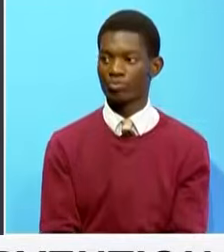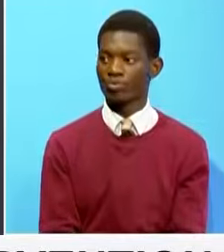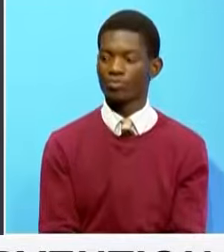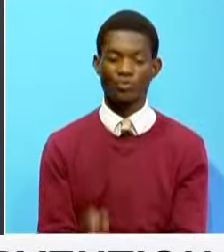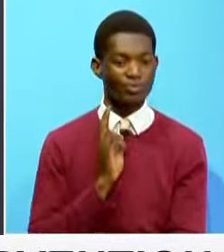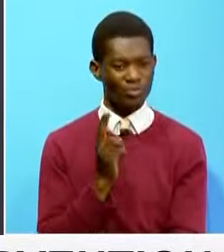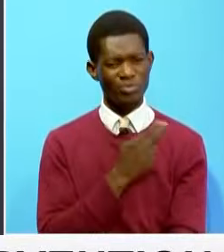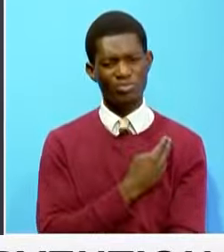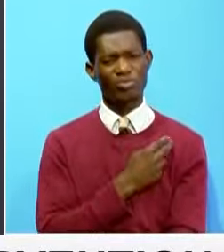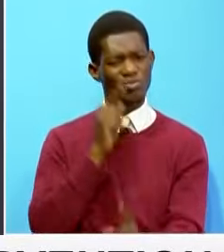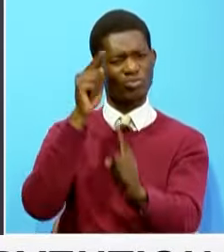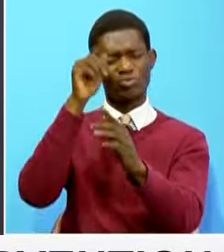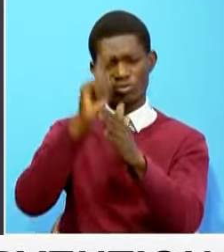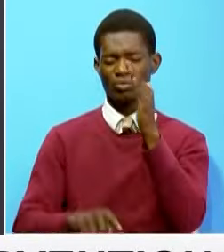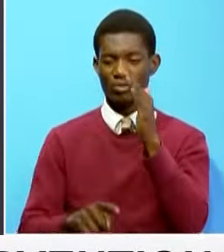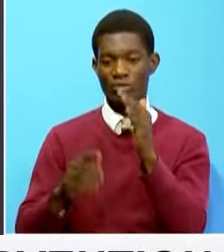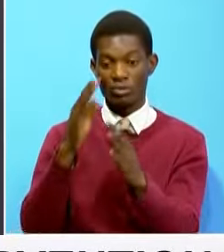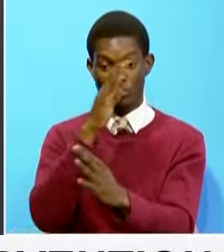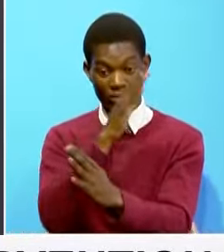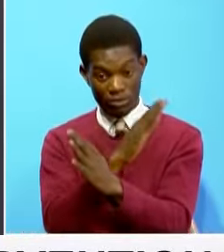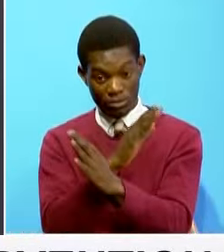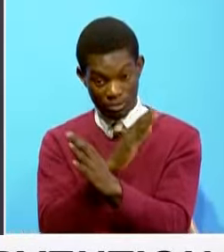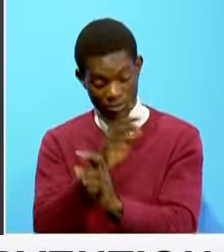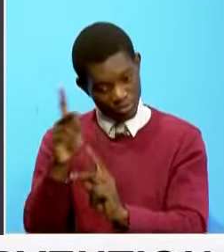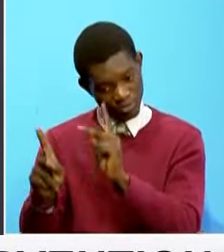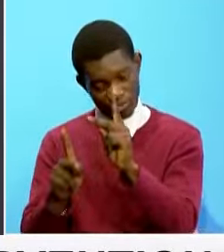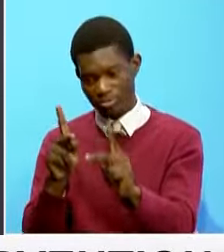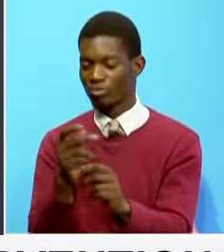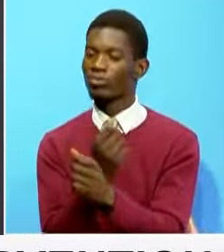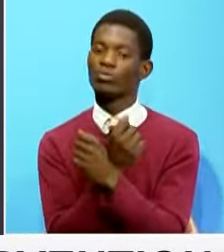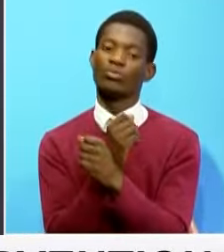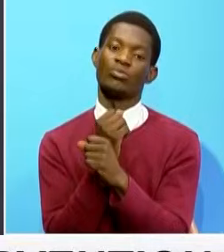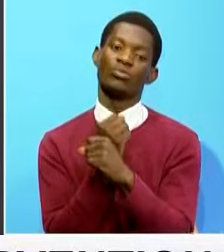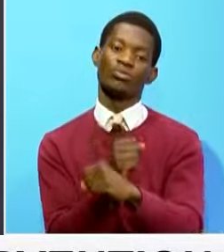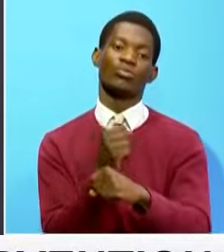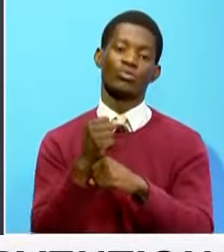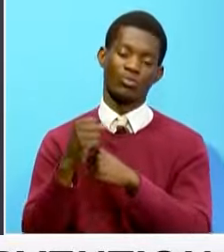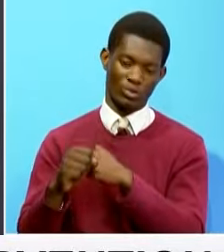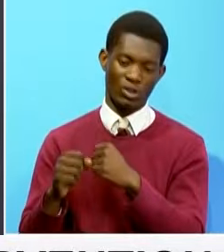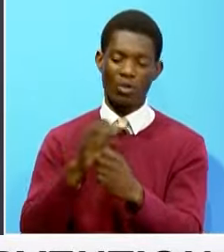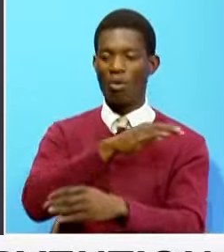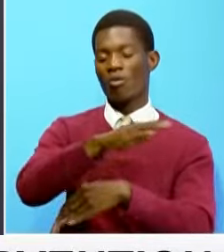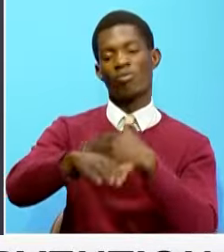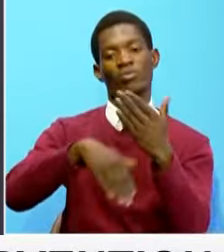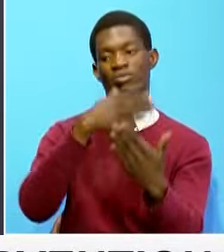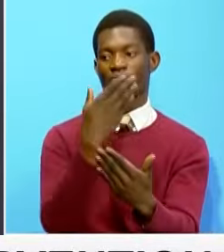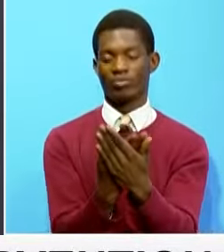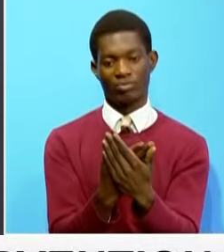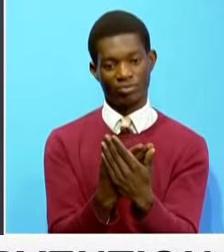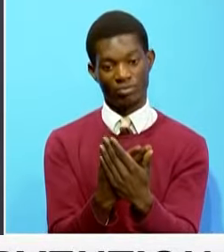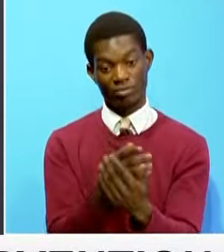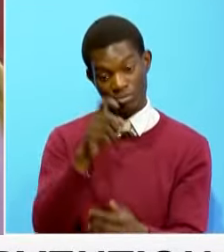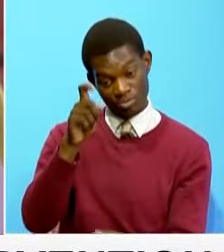Zanian citizen. We are protecting you. One thing, you have